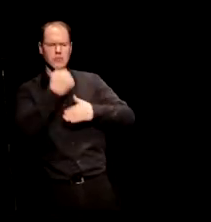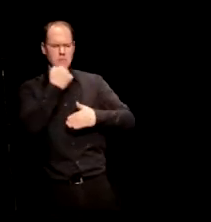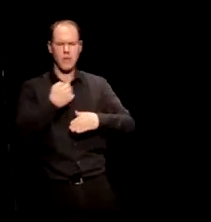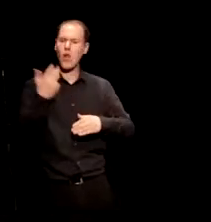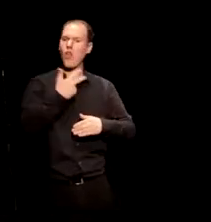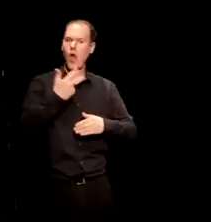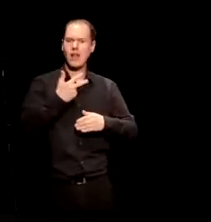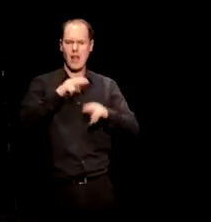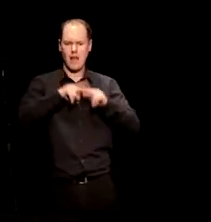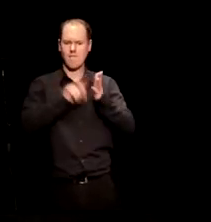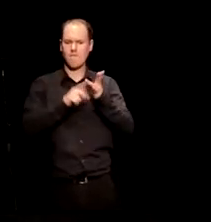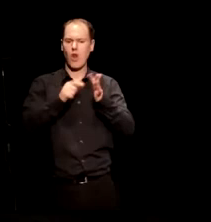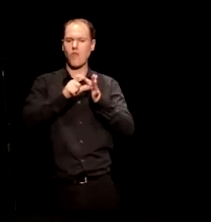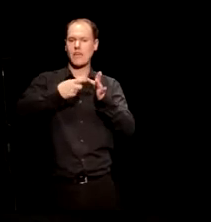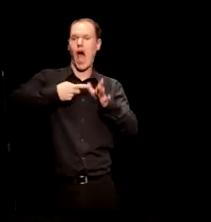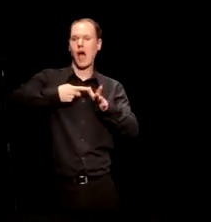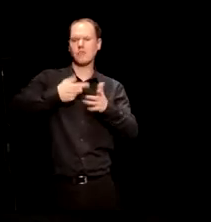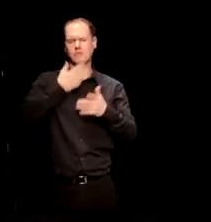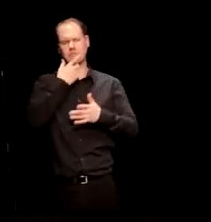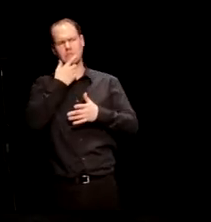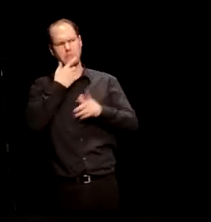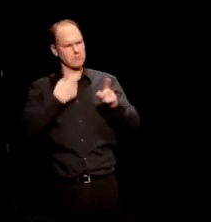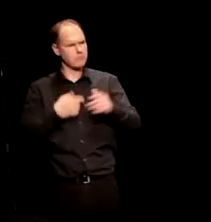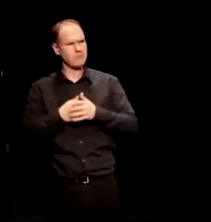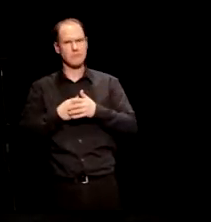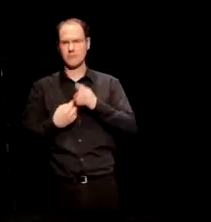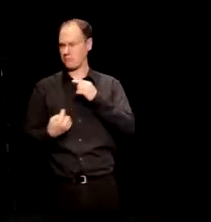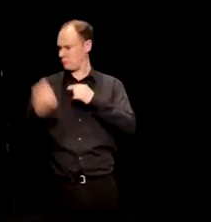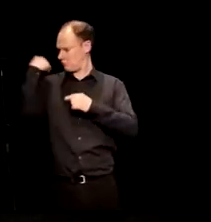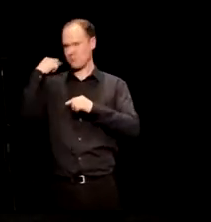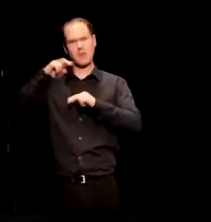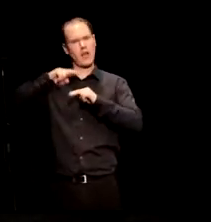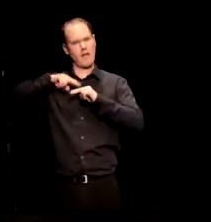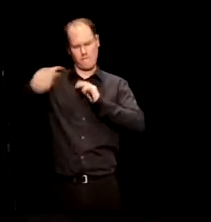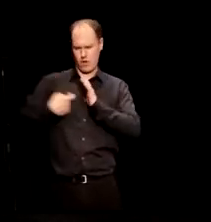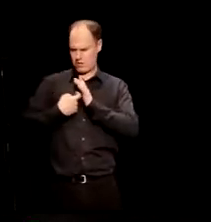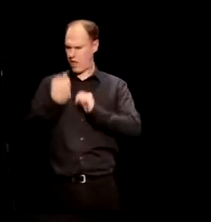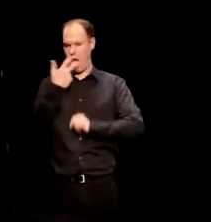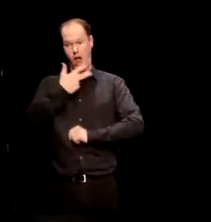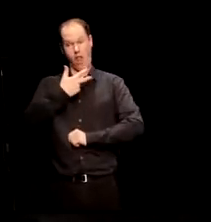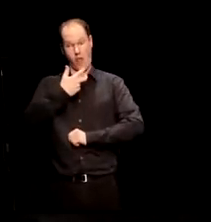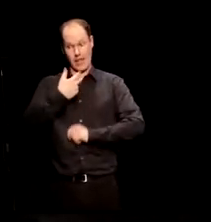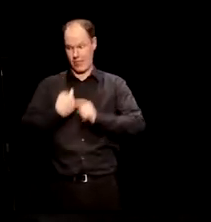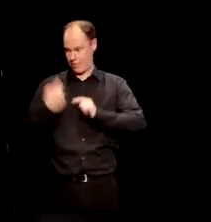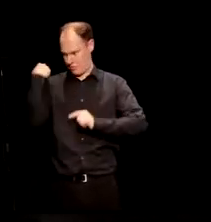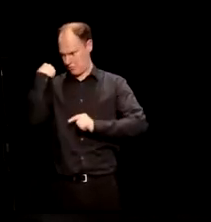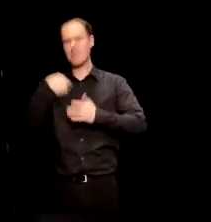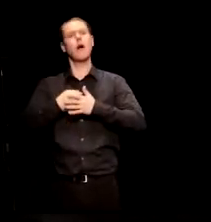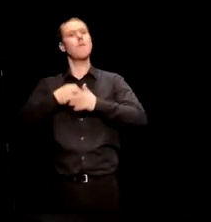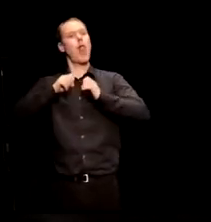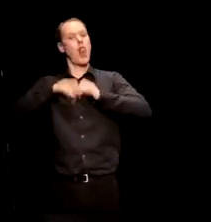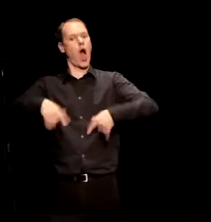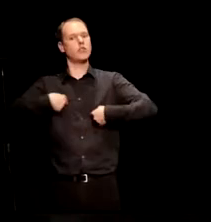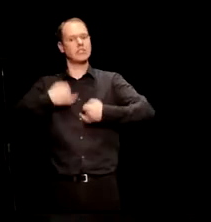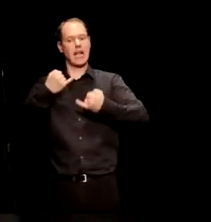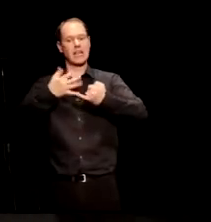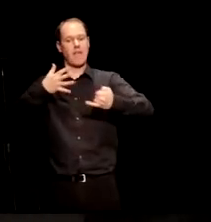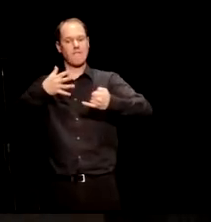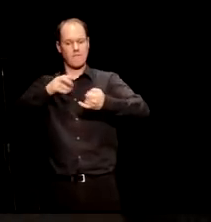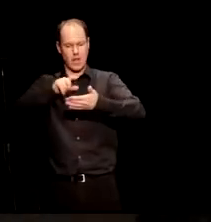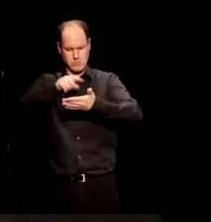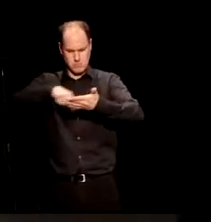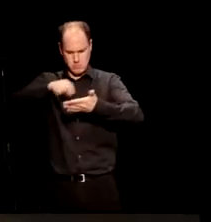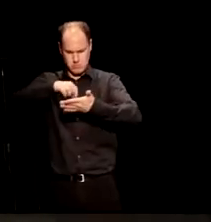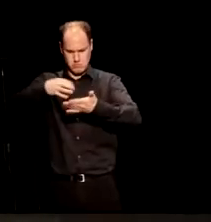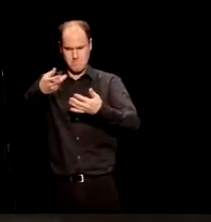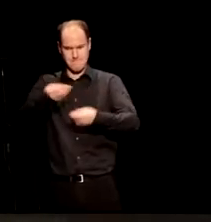Florida. I lost last Friday, which was the 13th of the month, a silver casket with a cat drawn